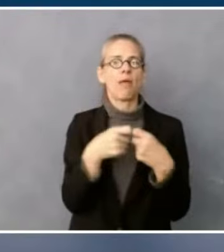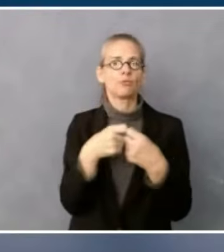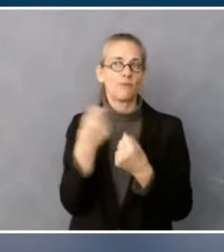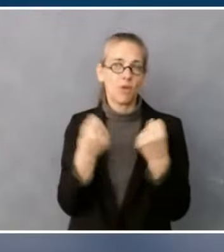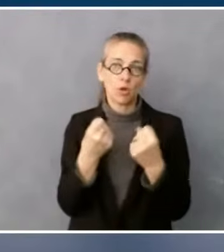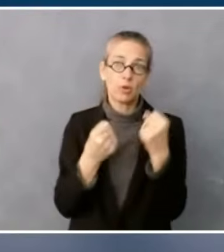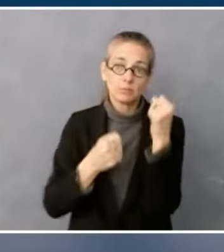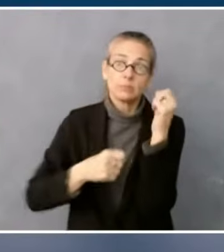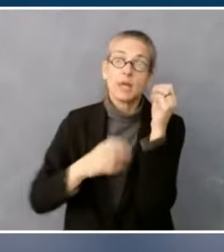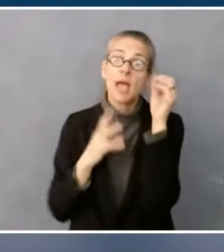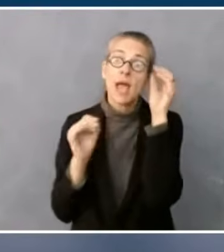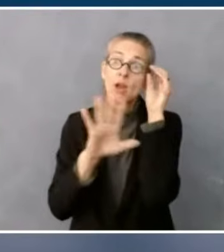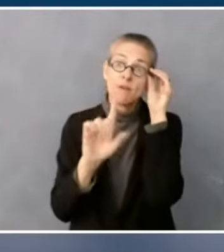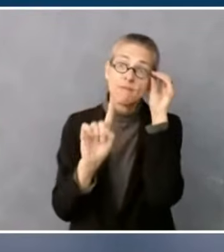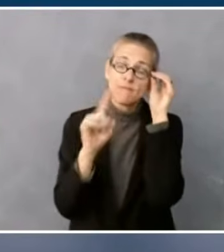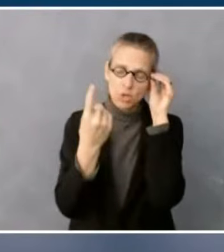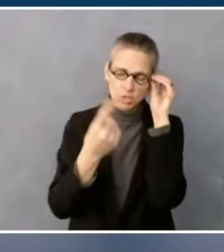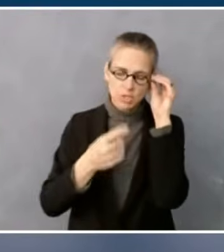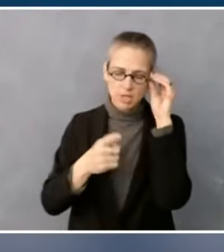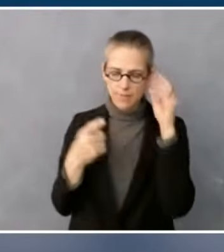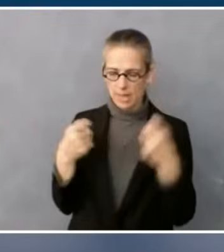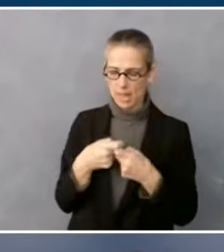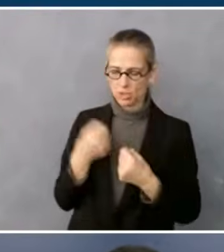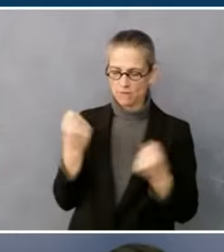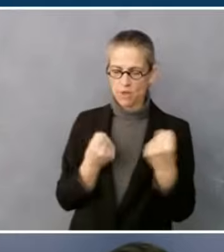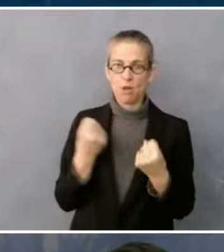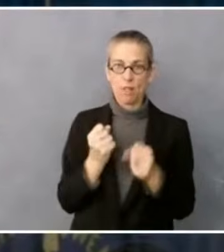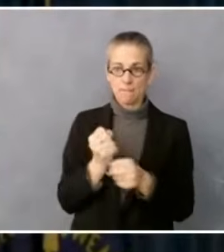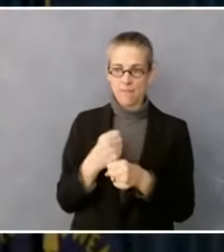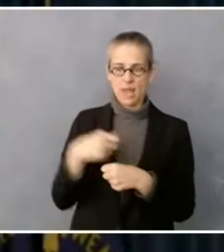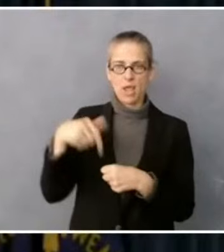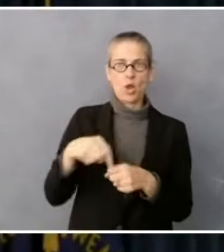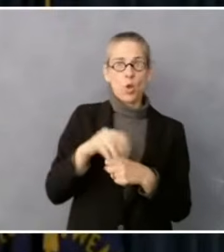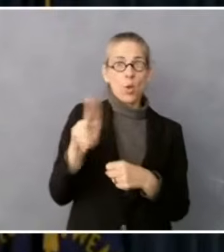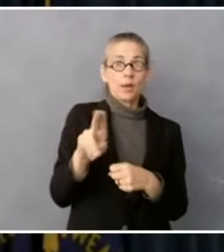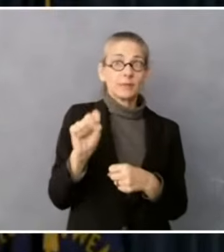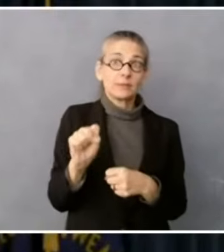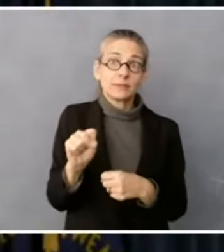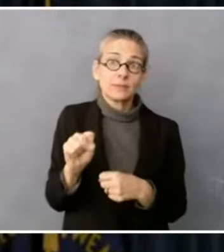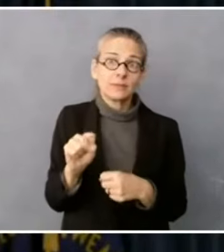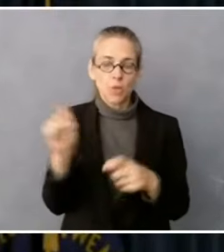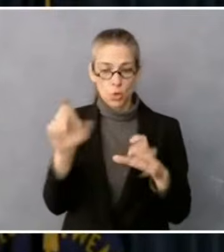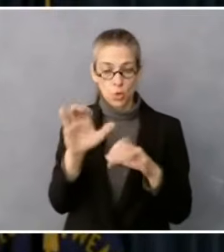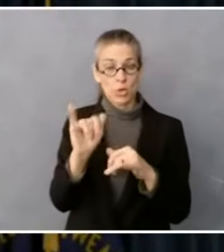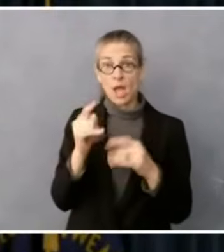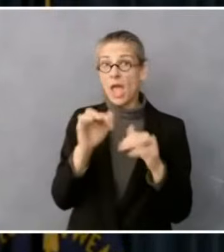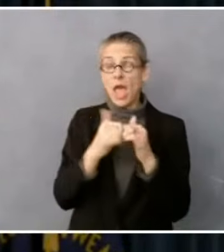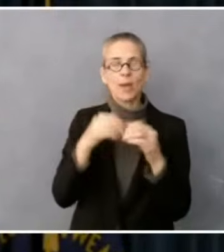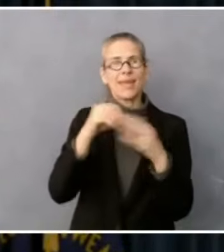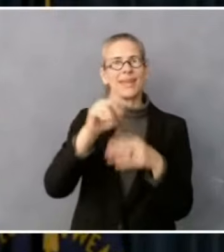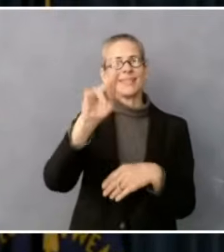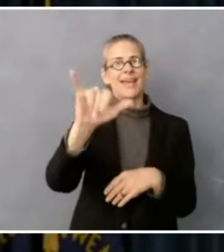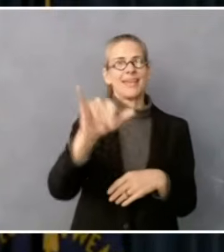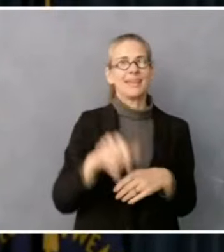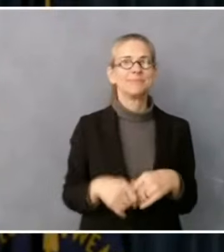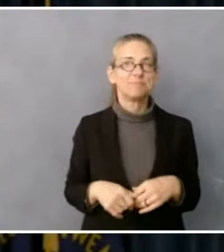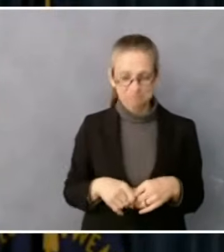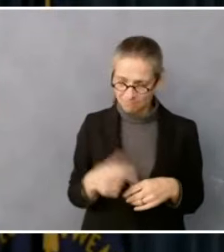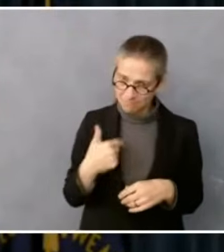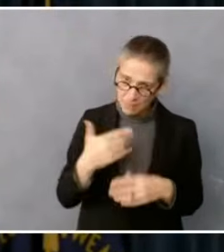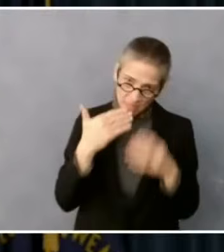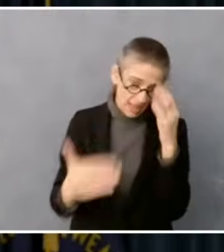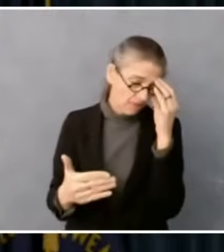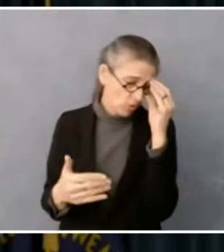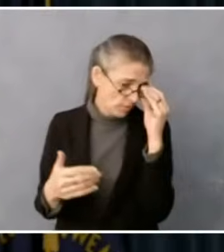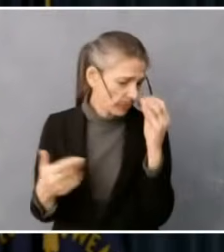its first battery electric vehicle assembled in the United States. And they're doing them both in Kentucky. I'm grateful that they